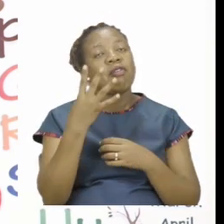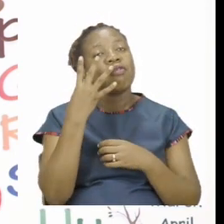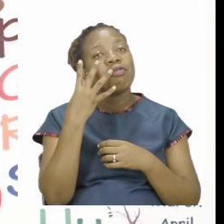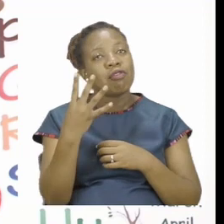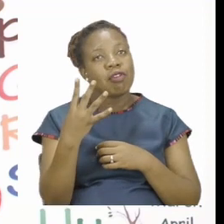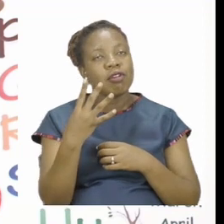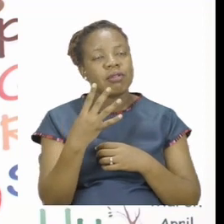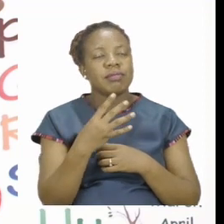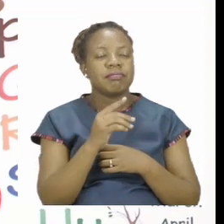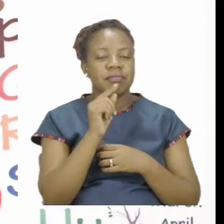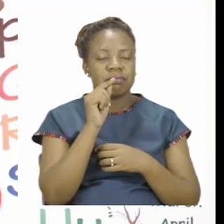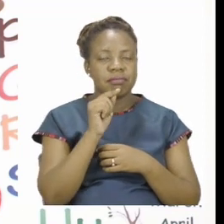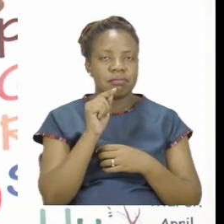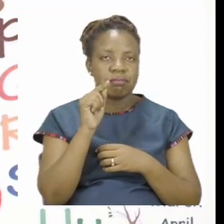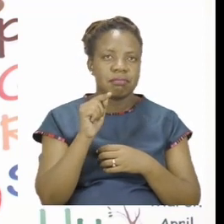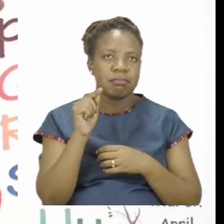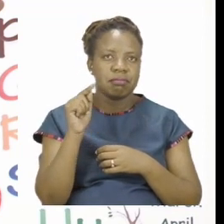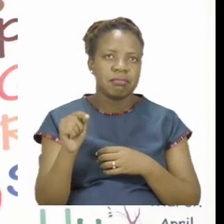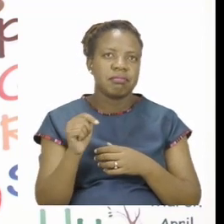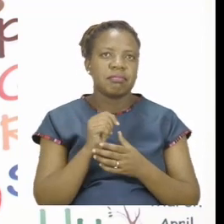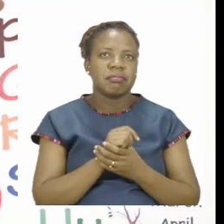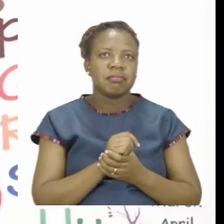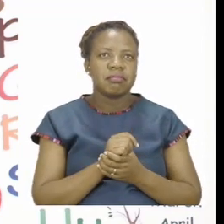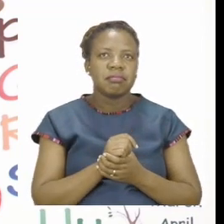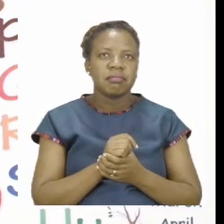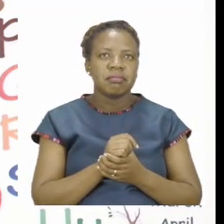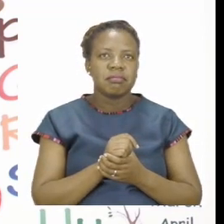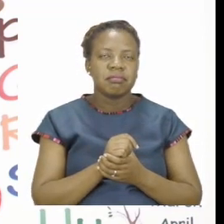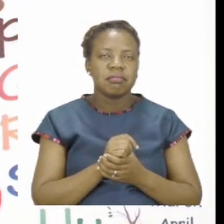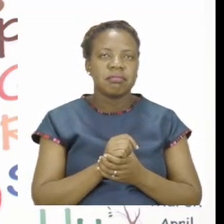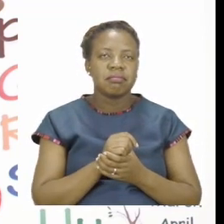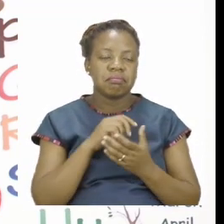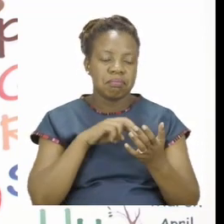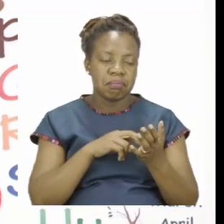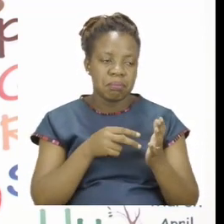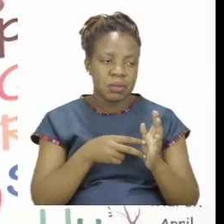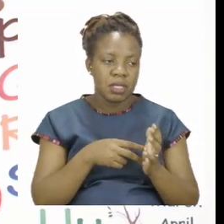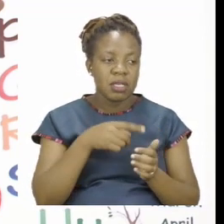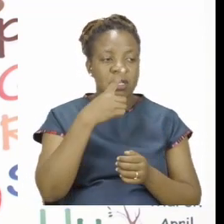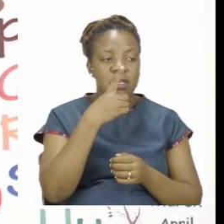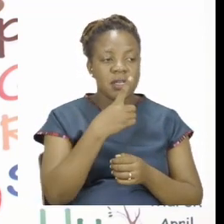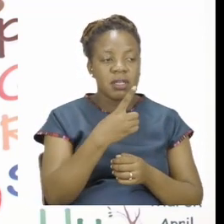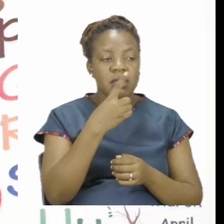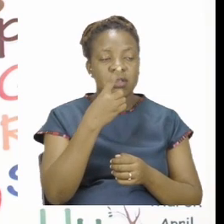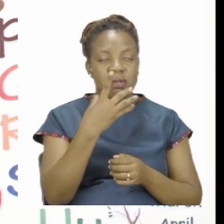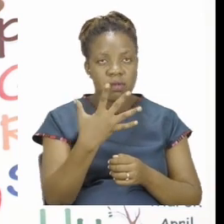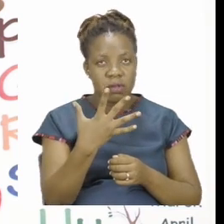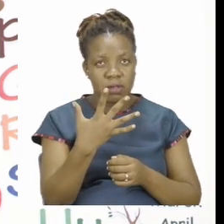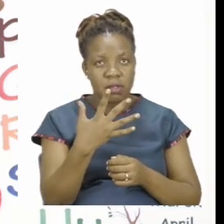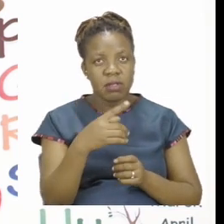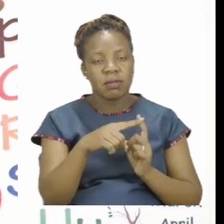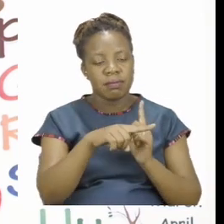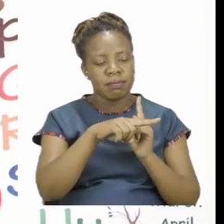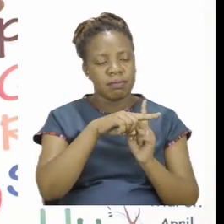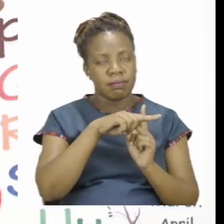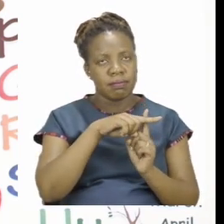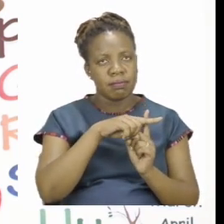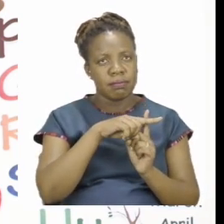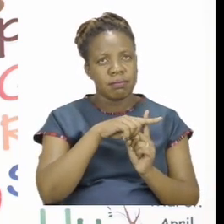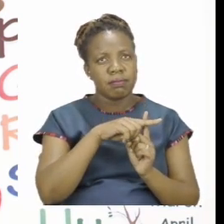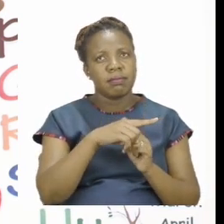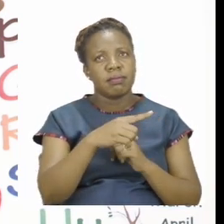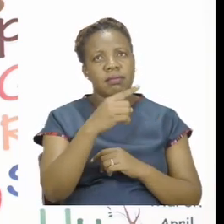sticks. So that means our answer is 4. Now our sum reads